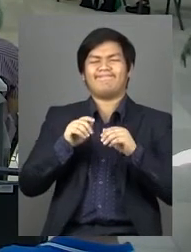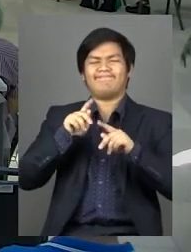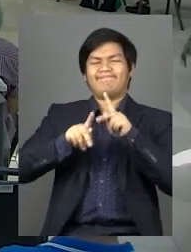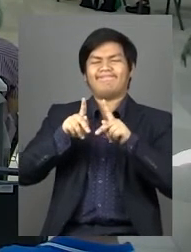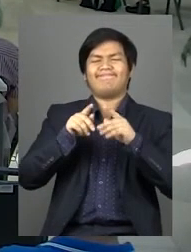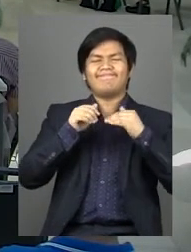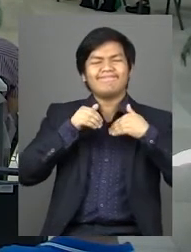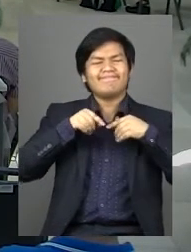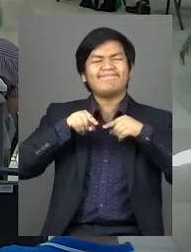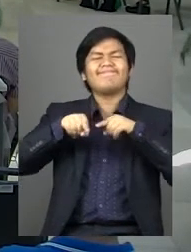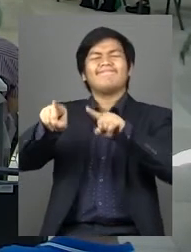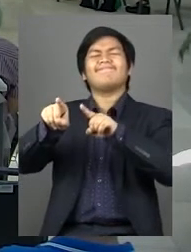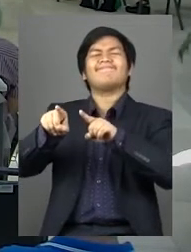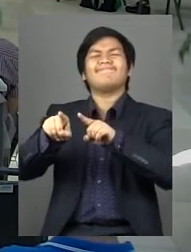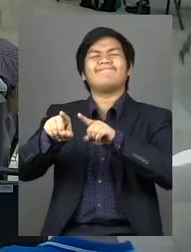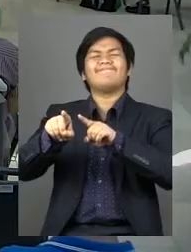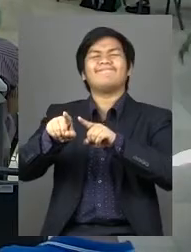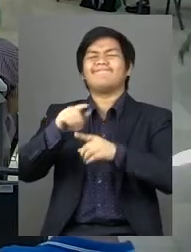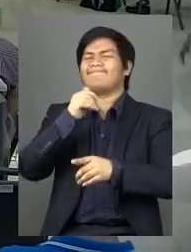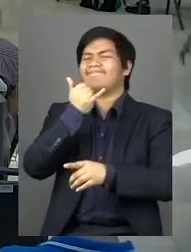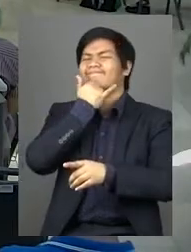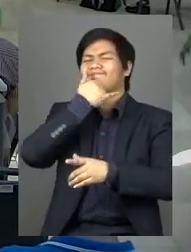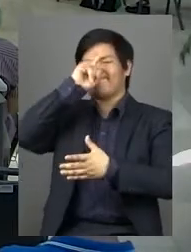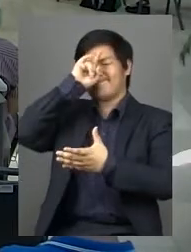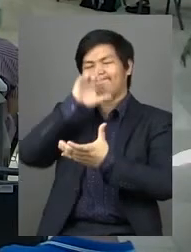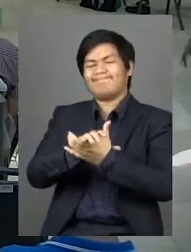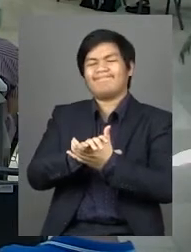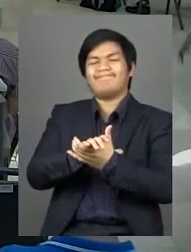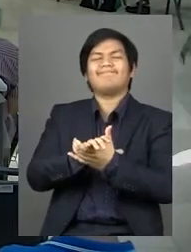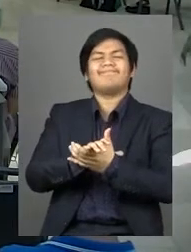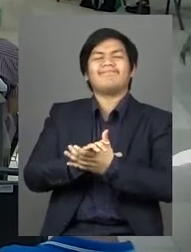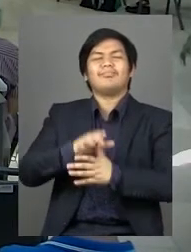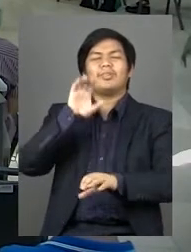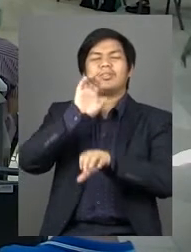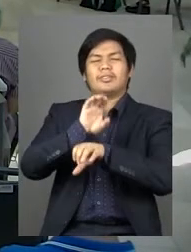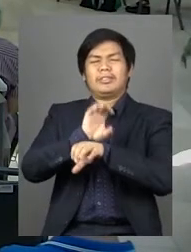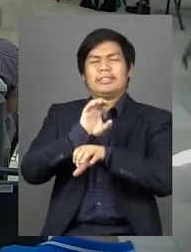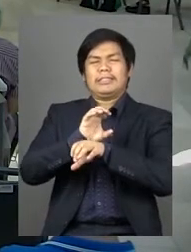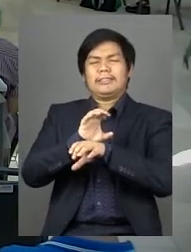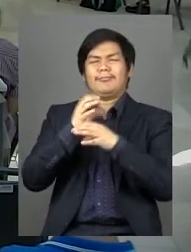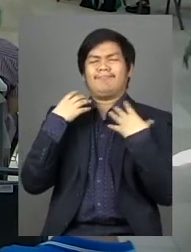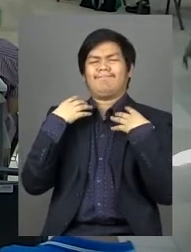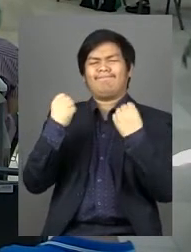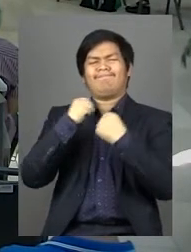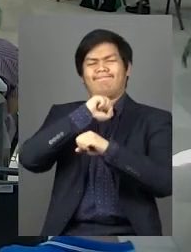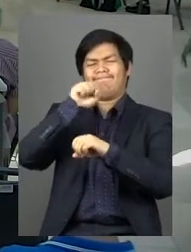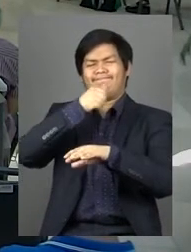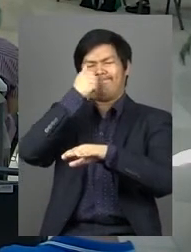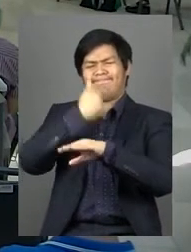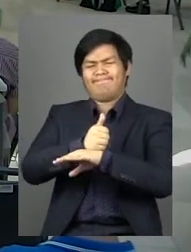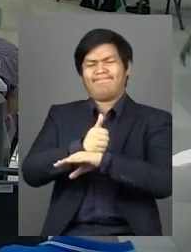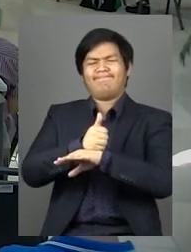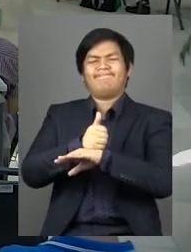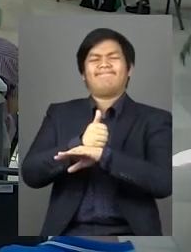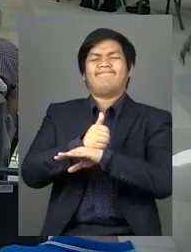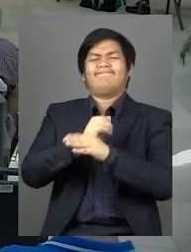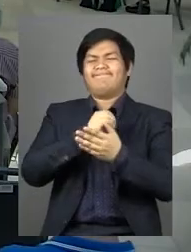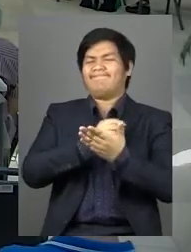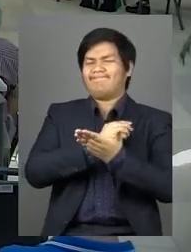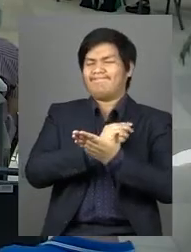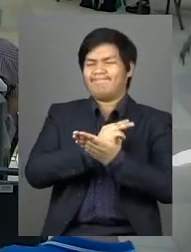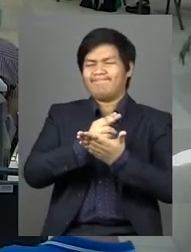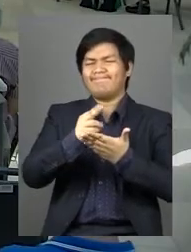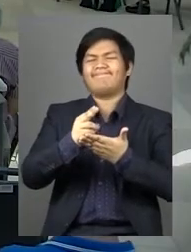perilous end. We pray that your church be steadfast and be sanctified yet again to be your